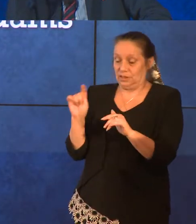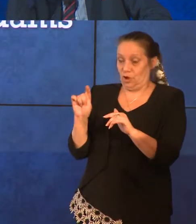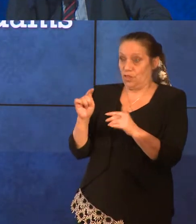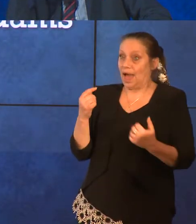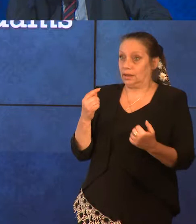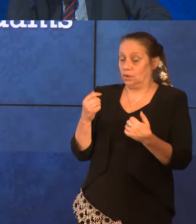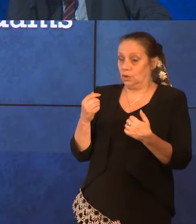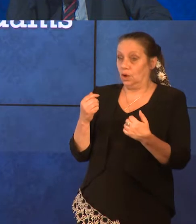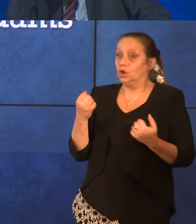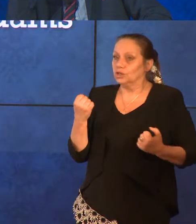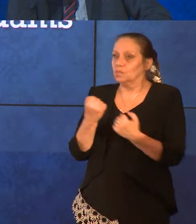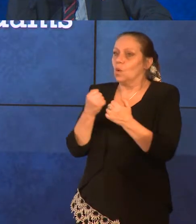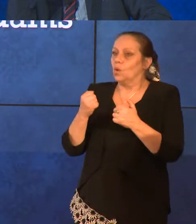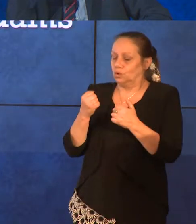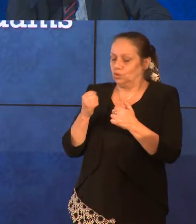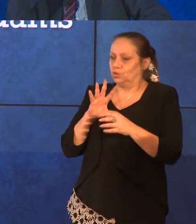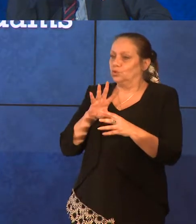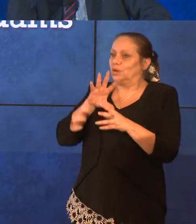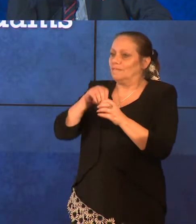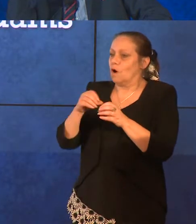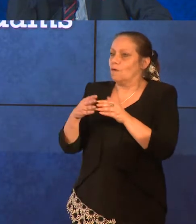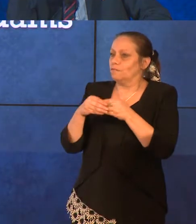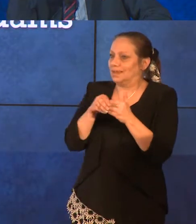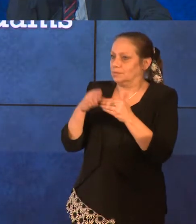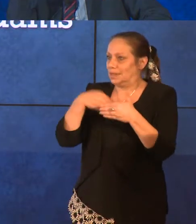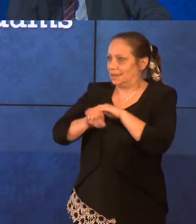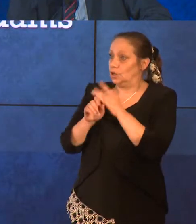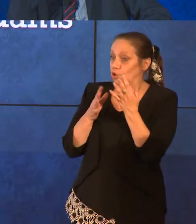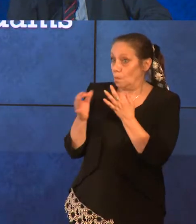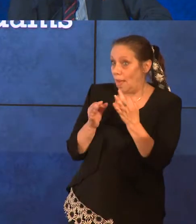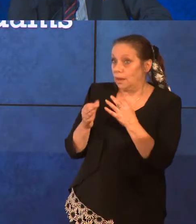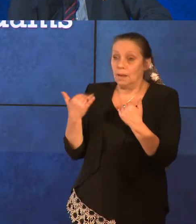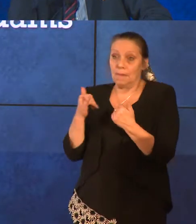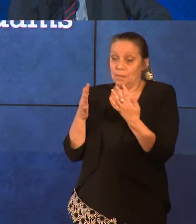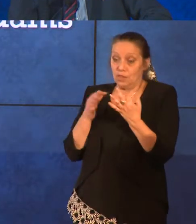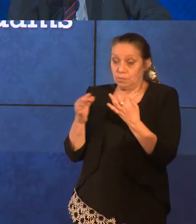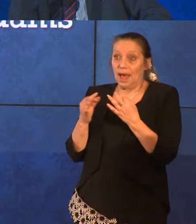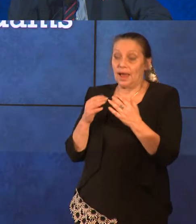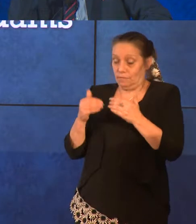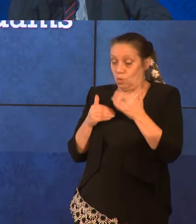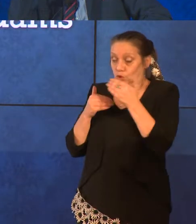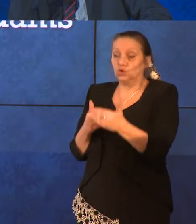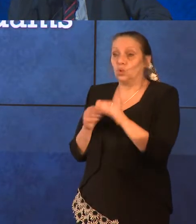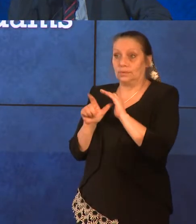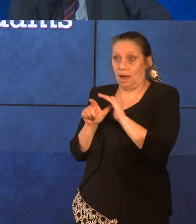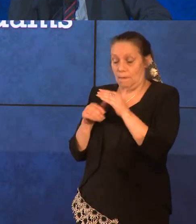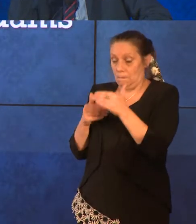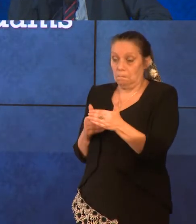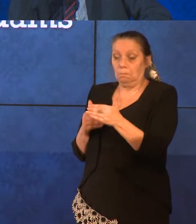to build the flexibility into the plan. And the plan might be for a shorter amount of